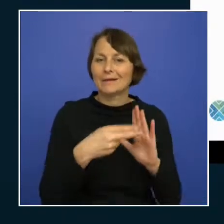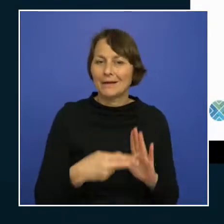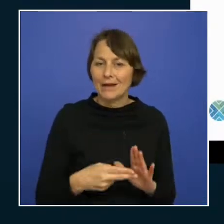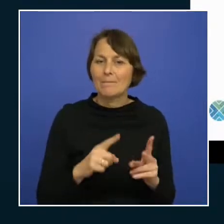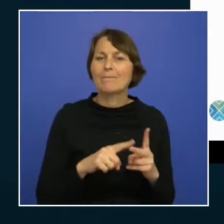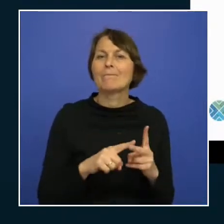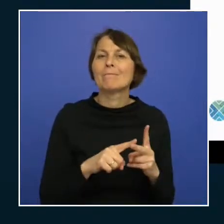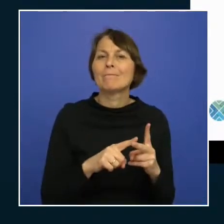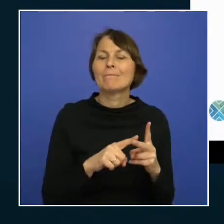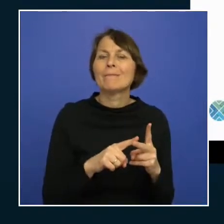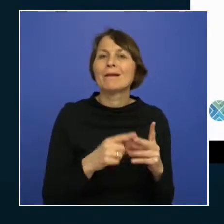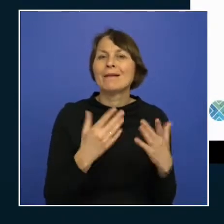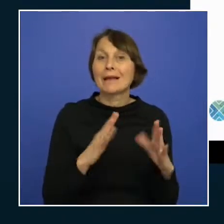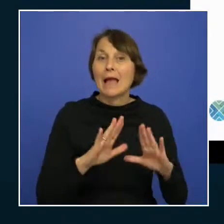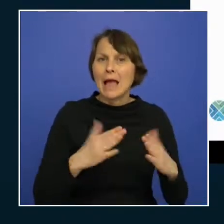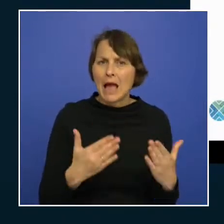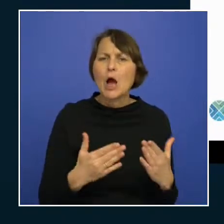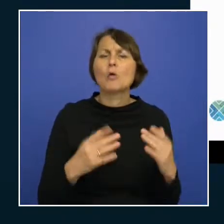convention scopes.